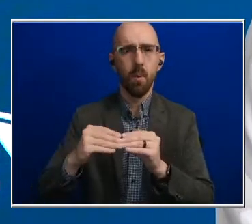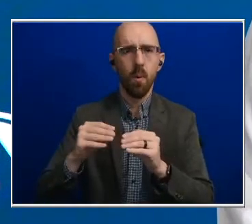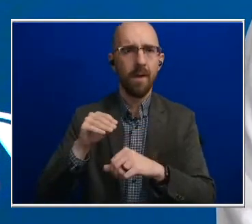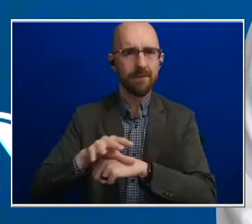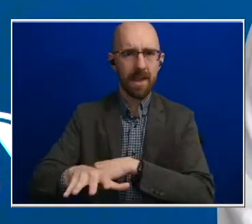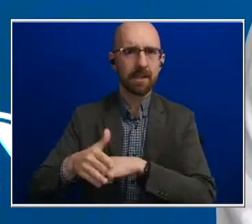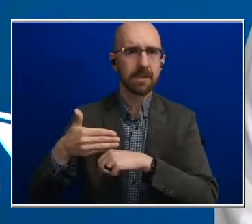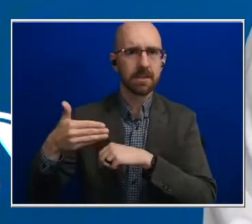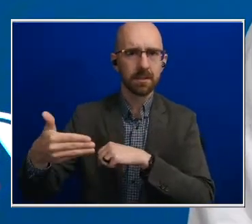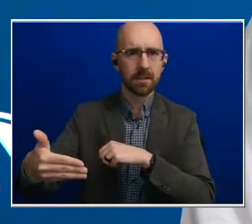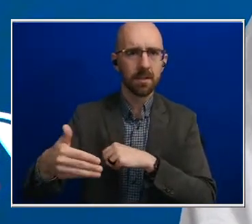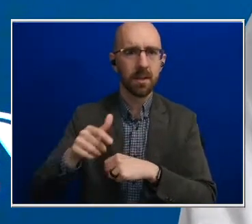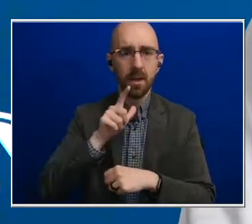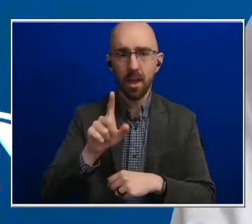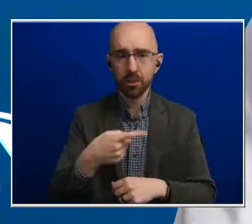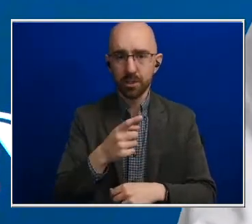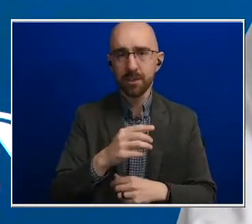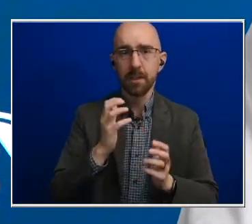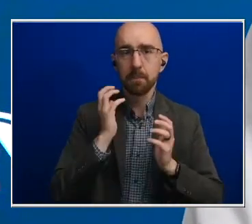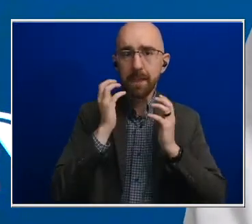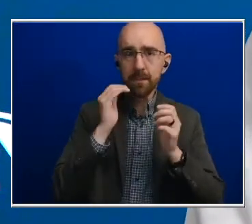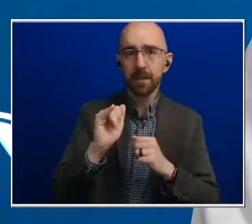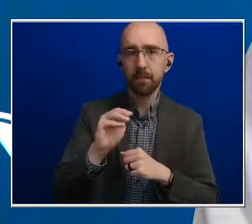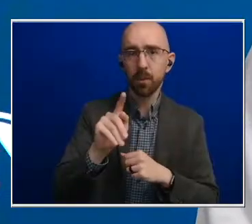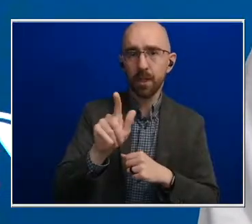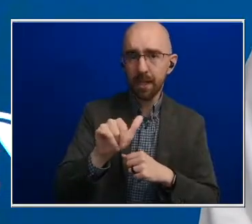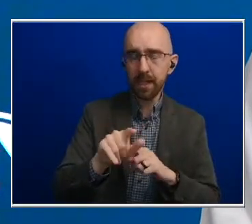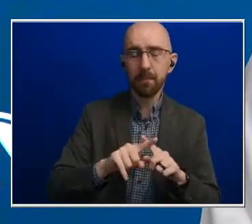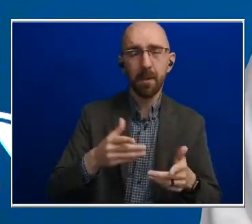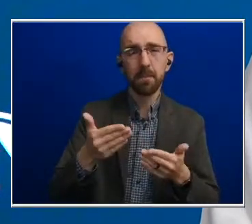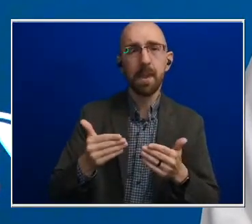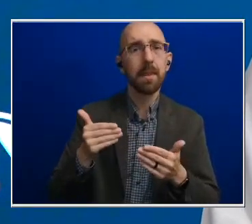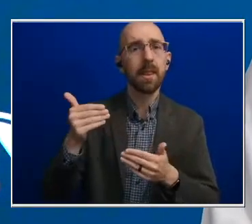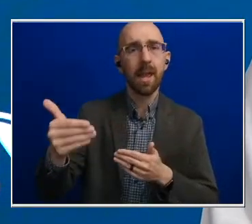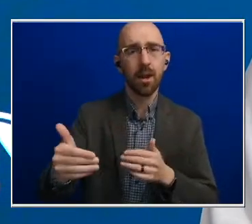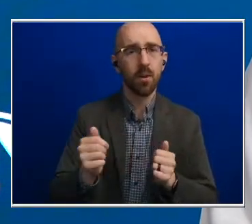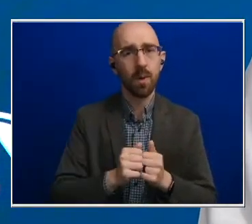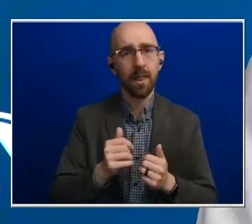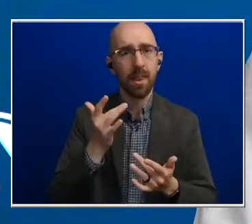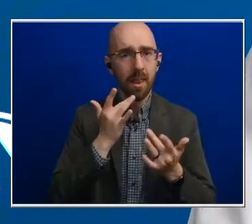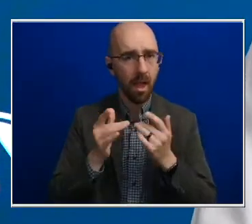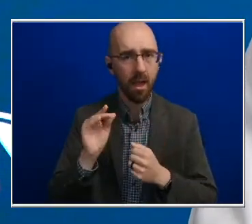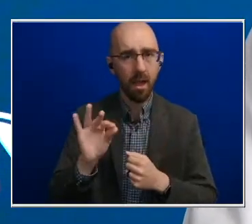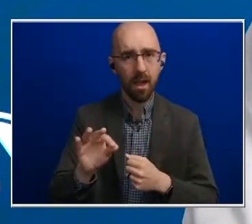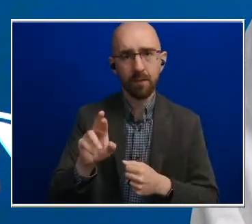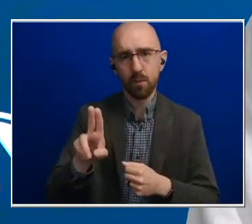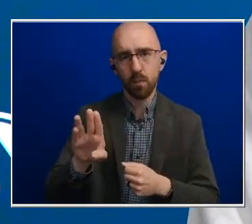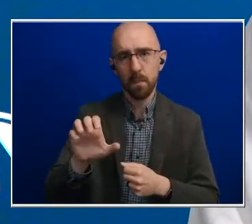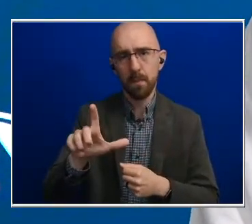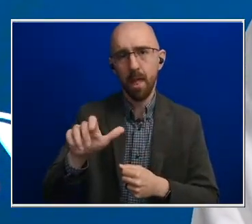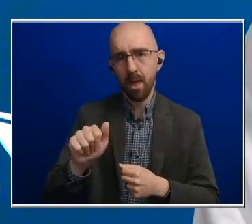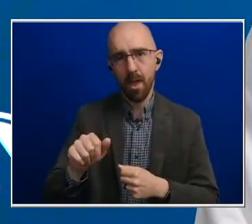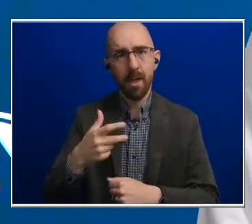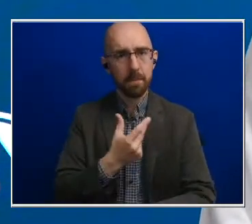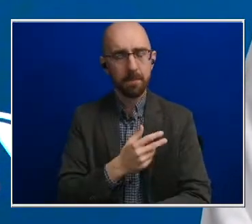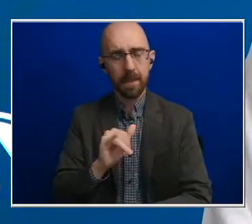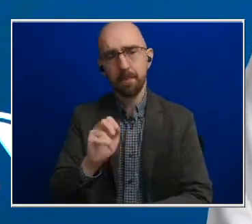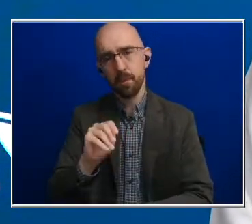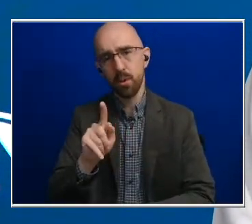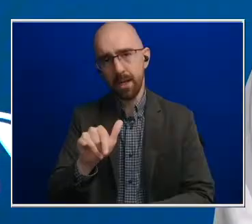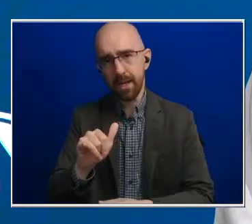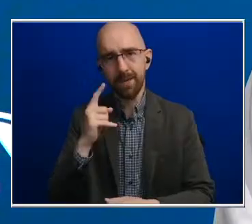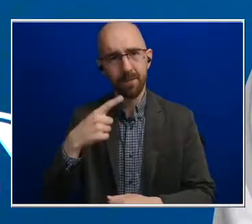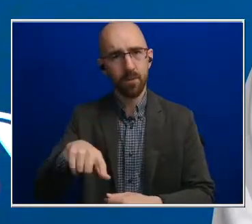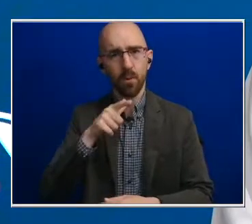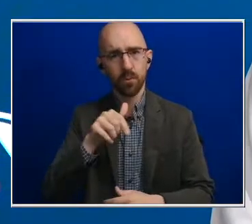of measles immunity, but maybe later on with lack of rubella immunity, especially in those women of childbearing age. So